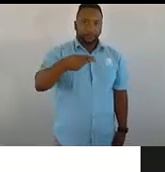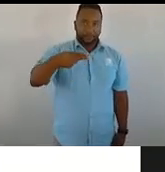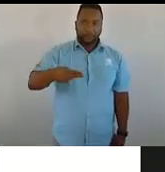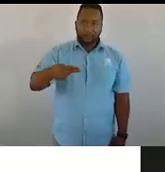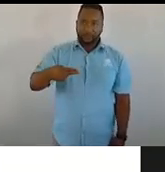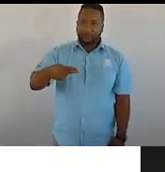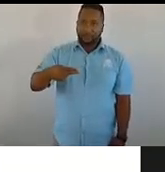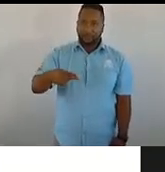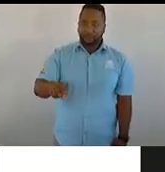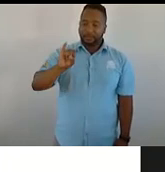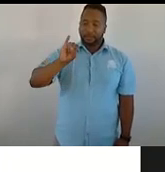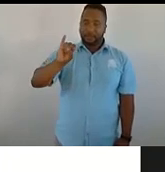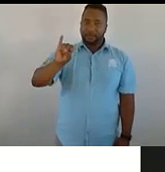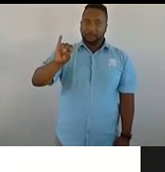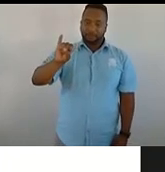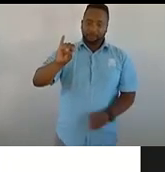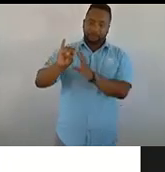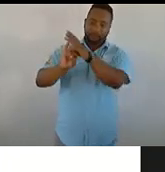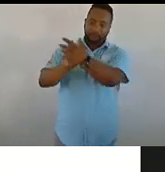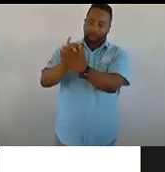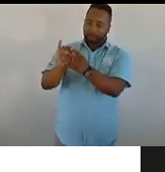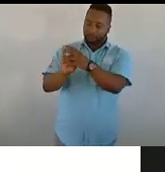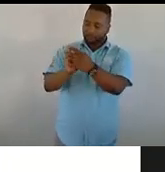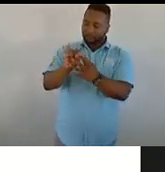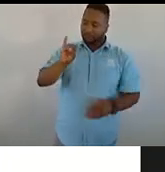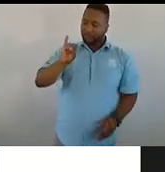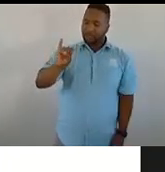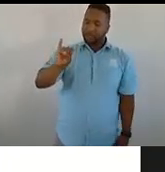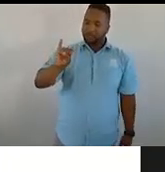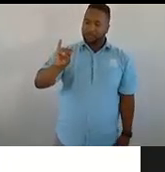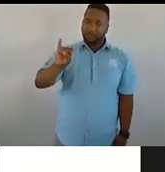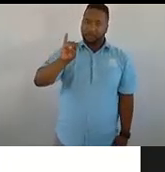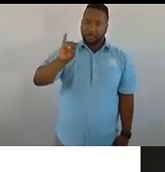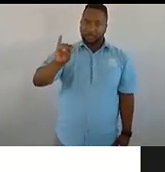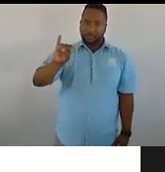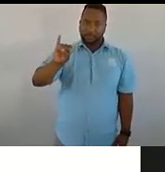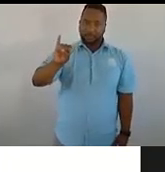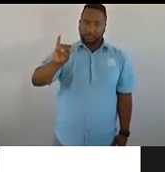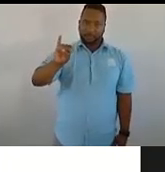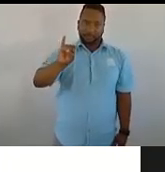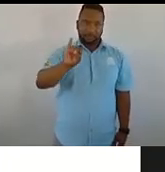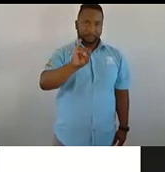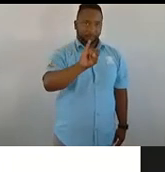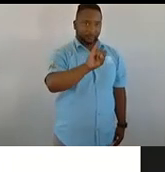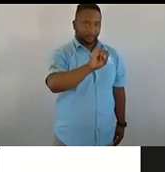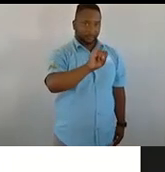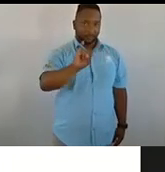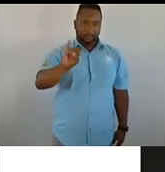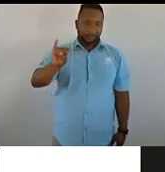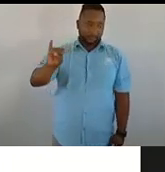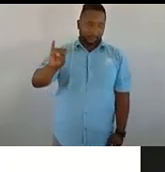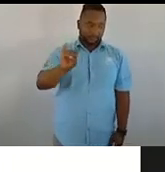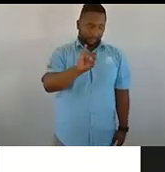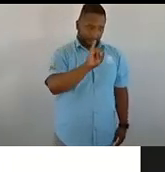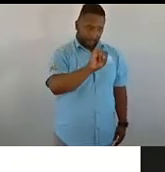rule. The H, there is another H, which is borrowed from Irish Sign Language that is used by